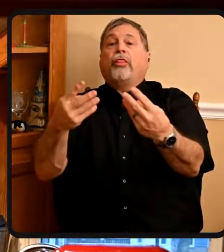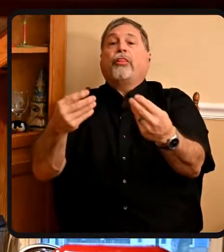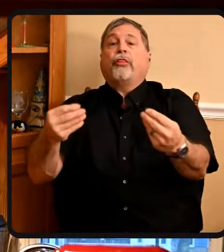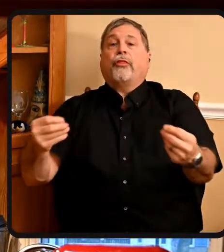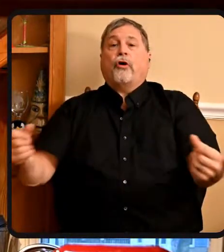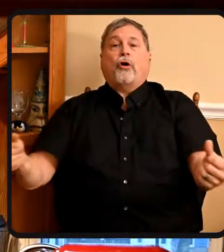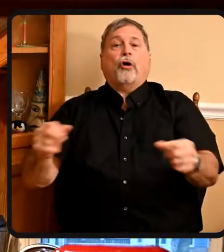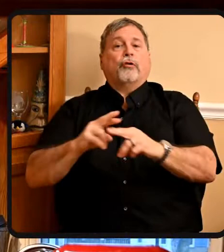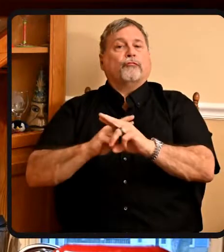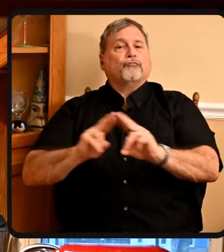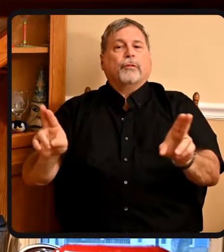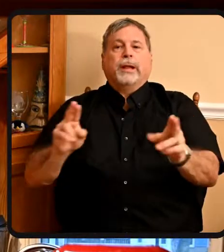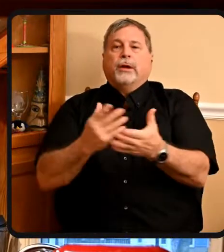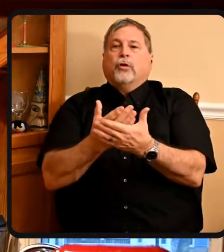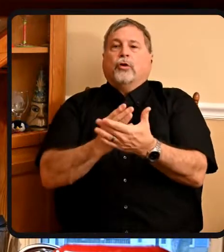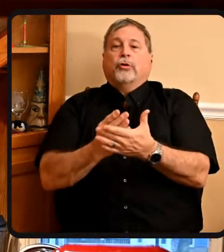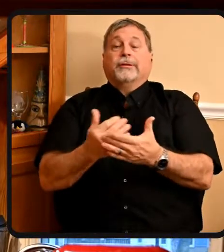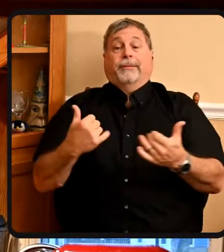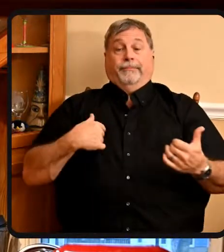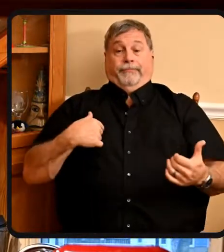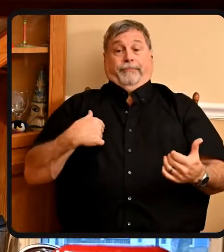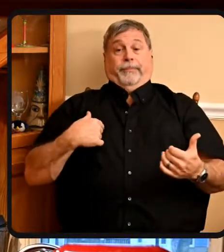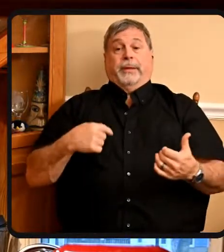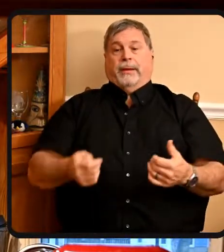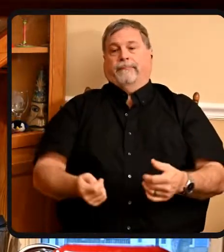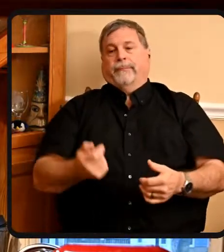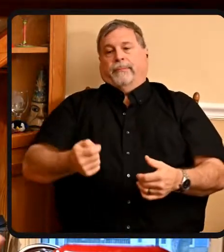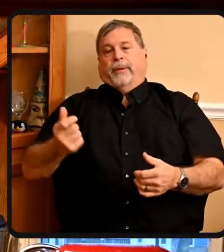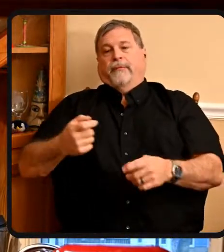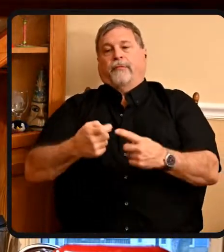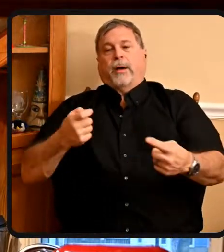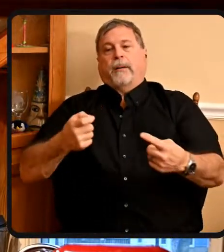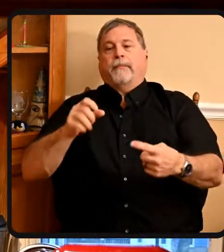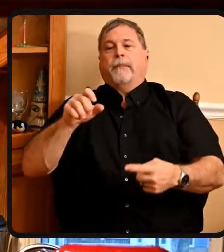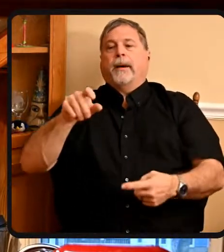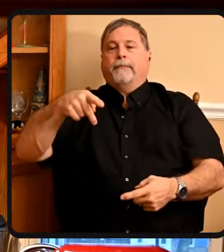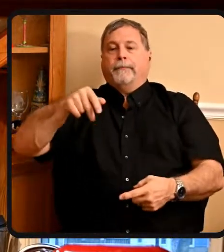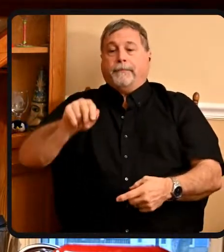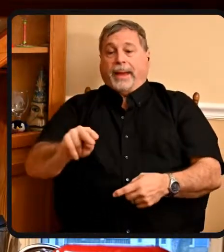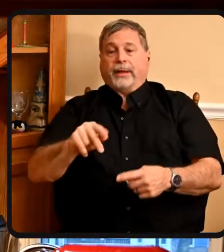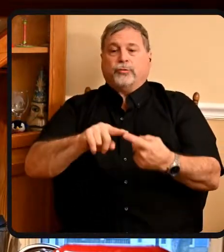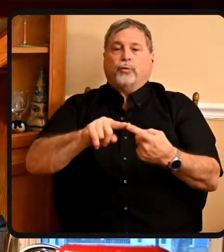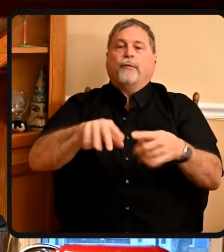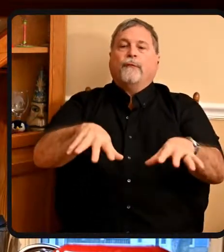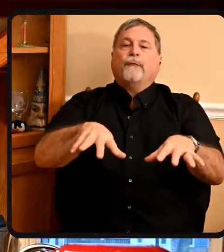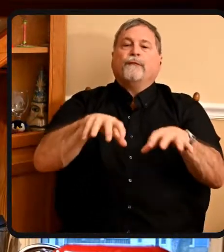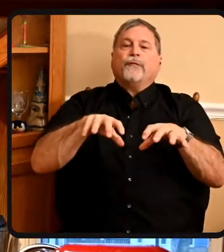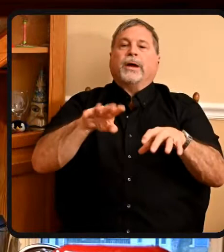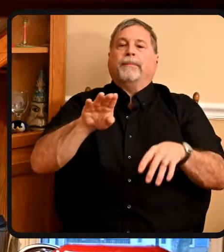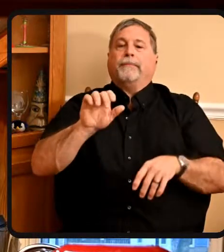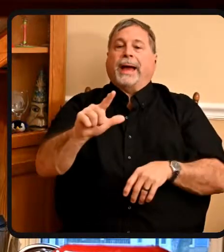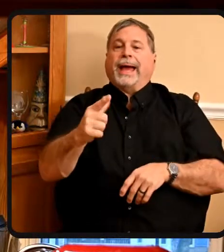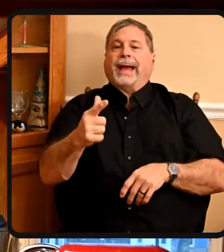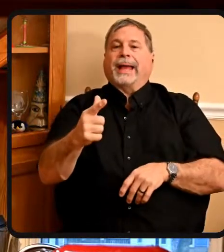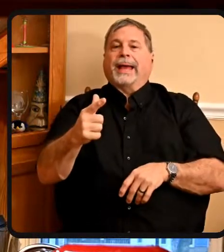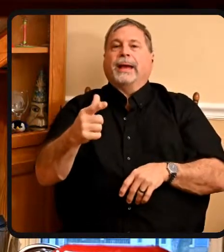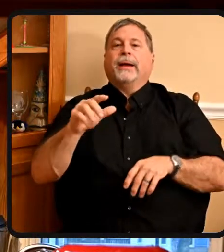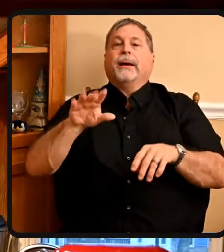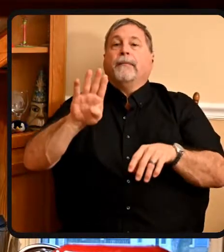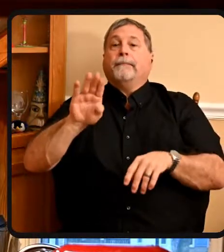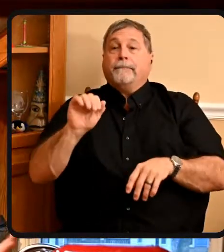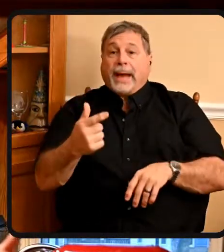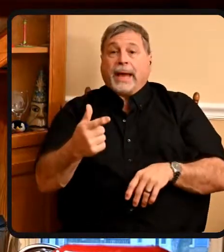to cook. Now what I do is I take them out of the muffin pans, I replace them, put them into a freezer bag, and then they're